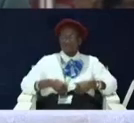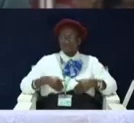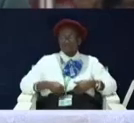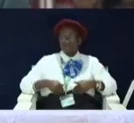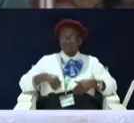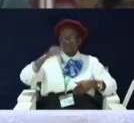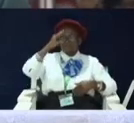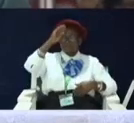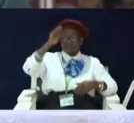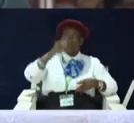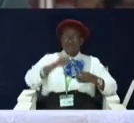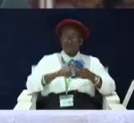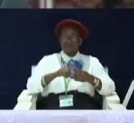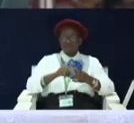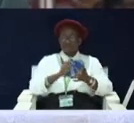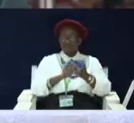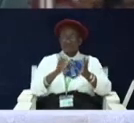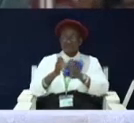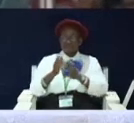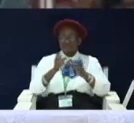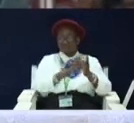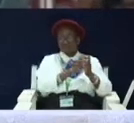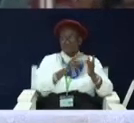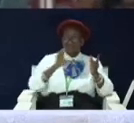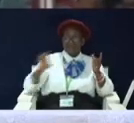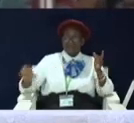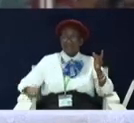Jesus Christ for healing.